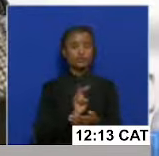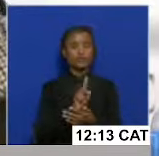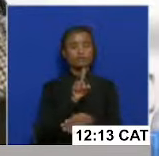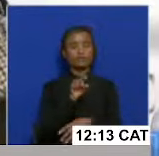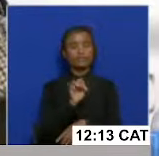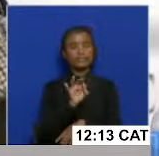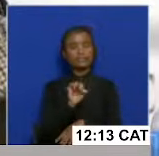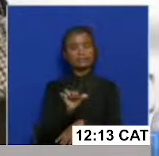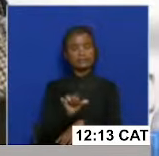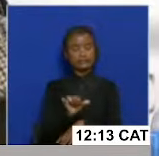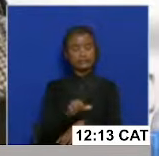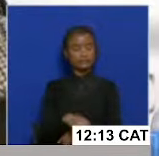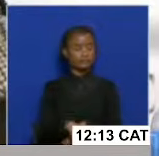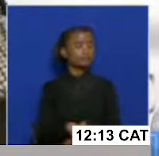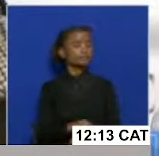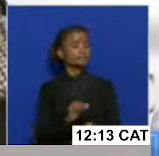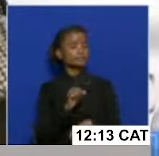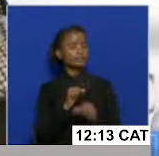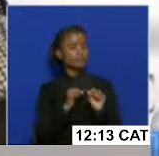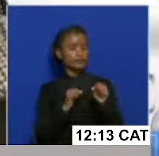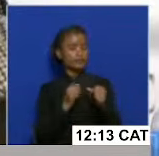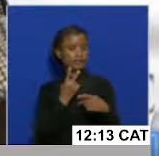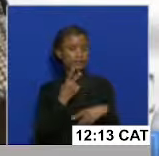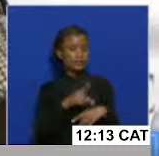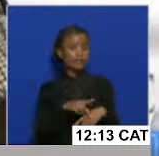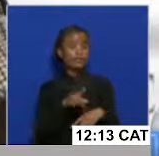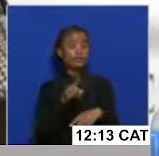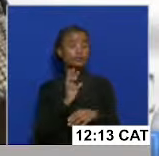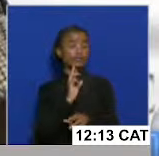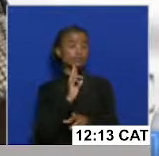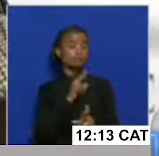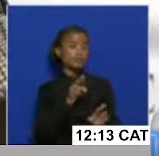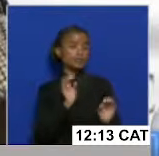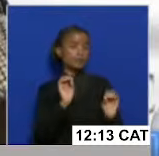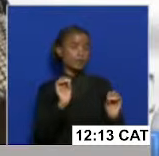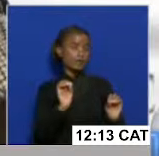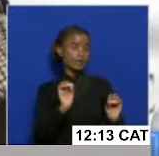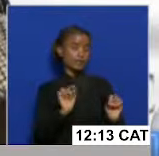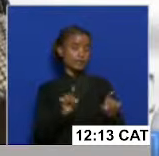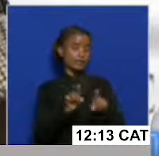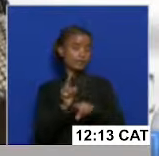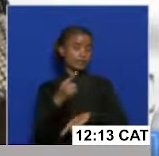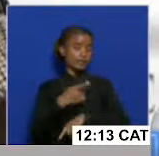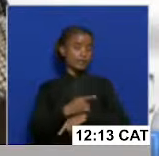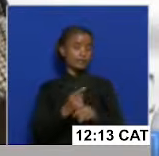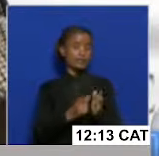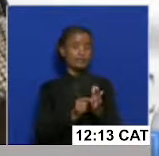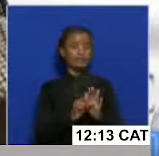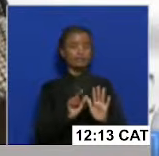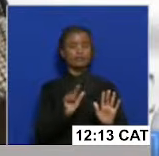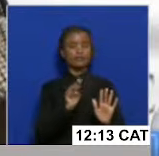Yes, I see. And there's no response from you on that day. On the 7th of May, you did not respond to that message. Is that right?